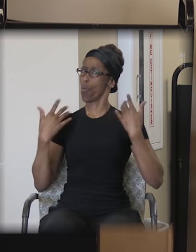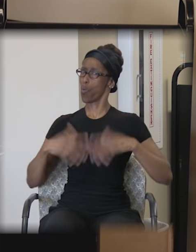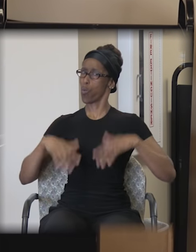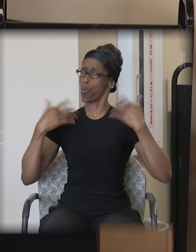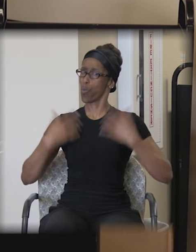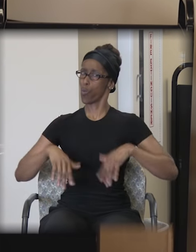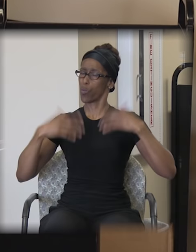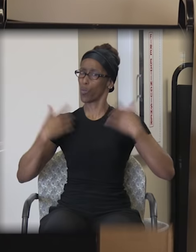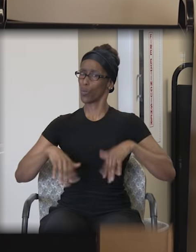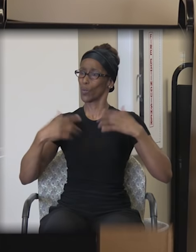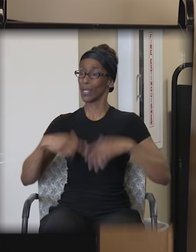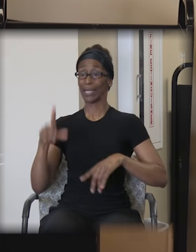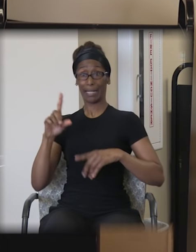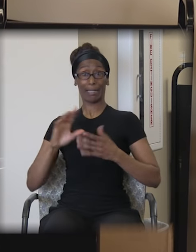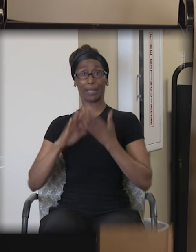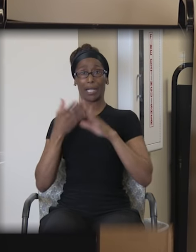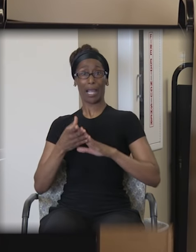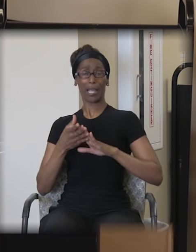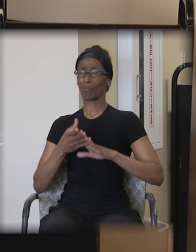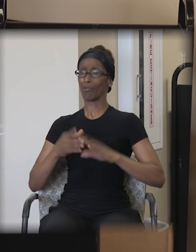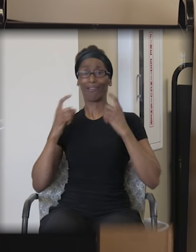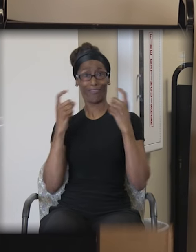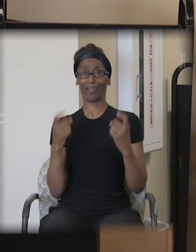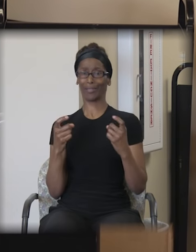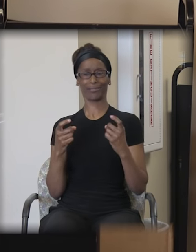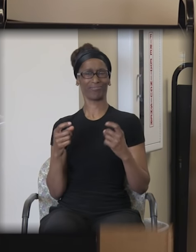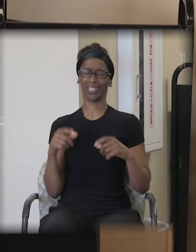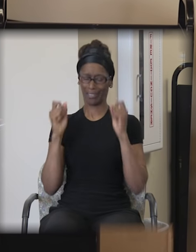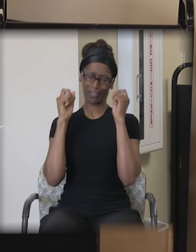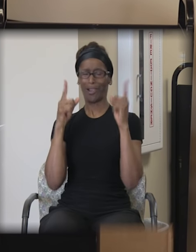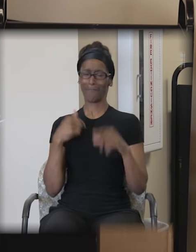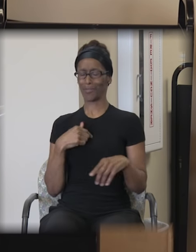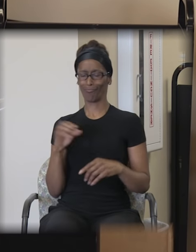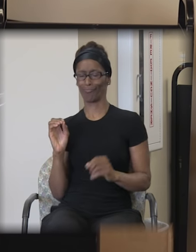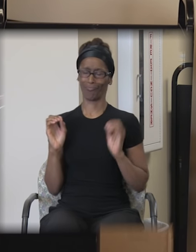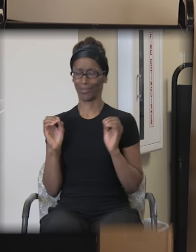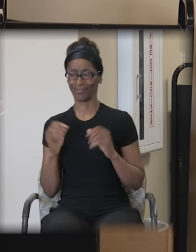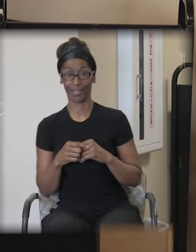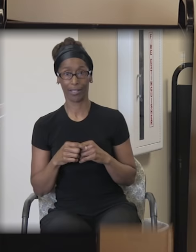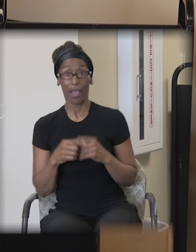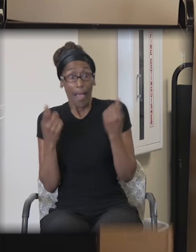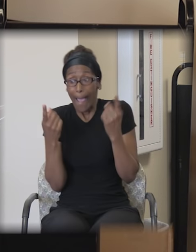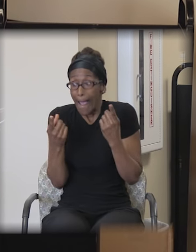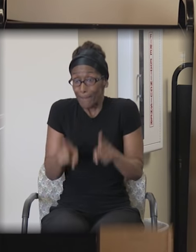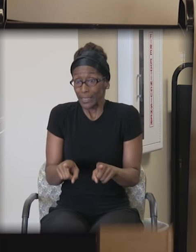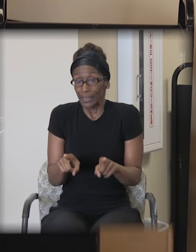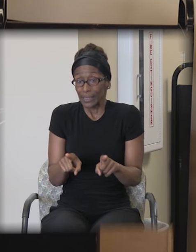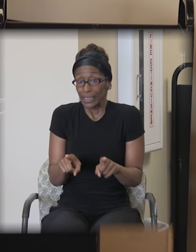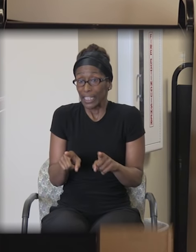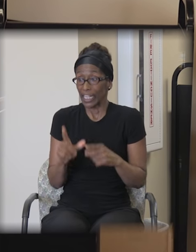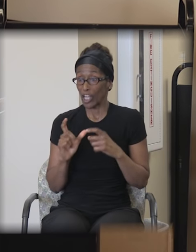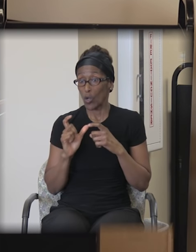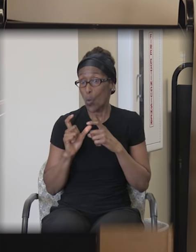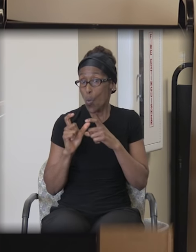After William became a star, he thought nothing could surprise him. Then, one day, when he